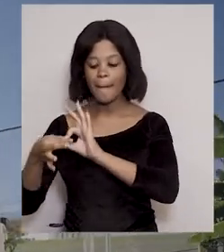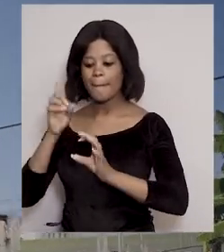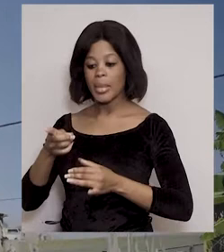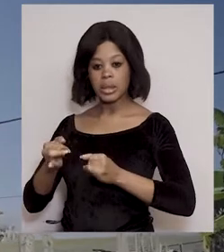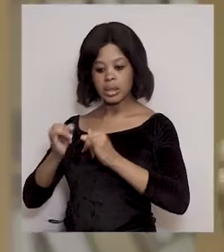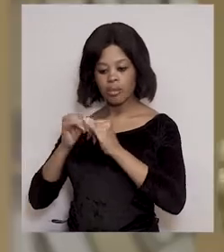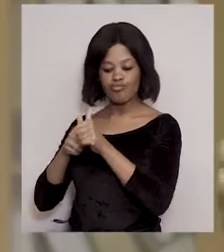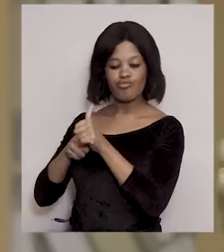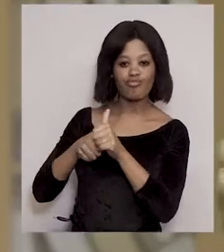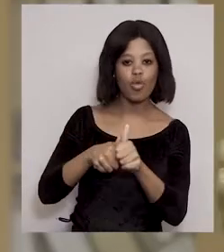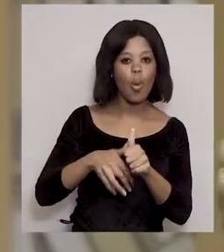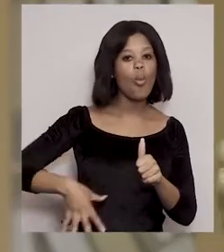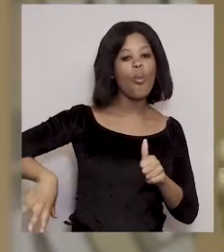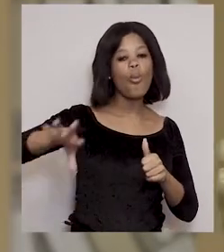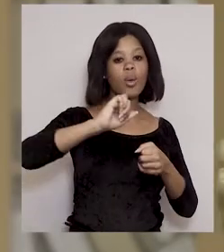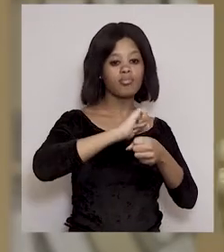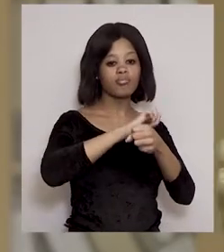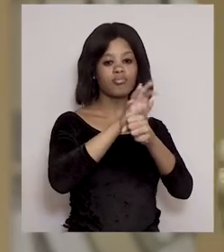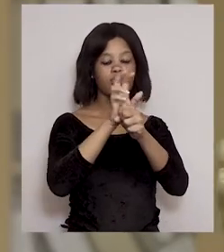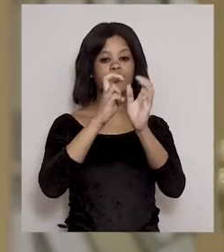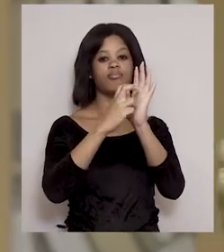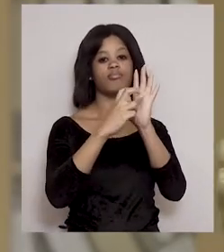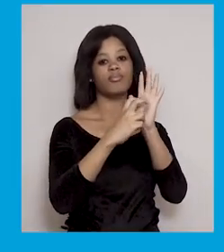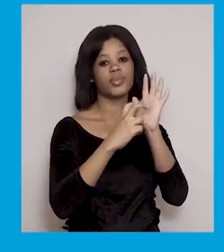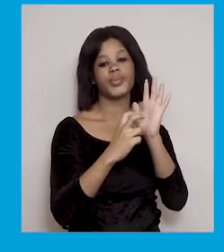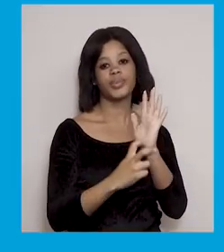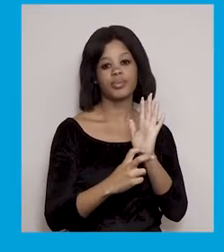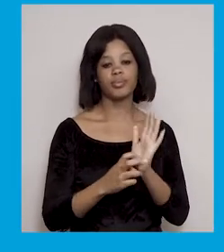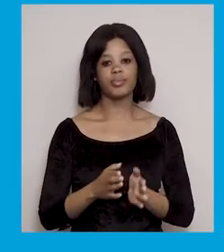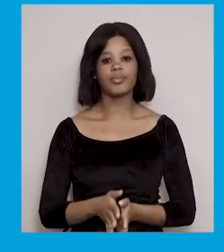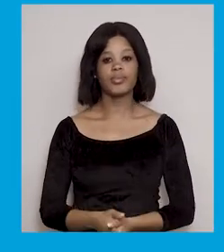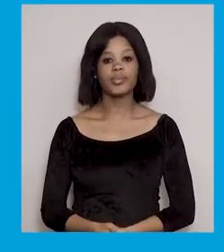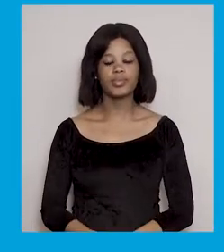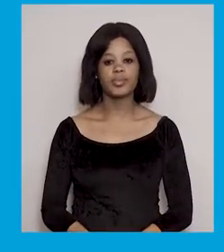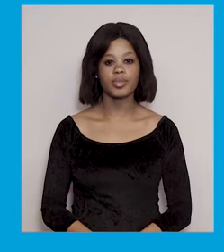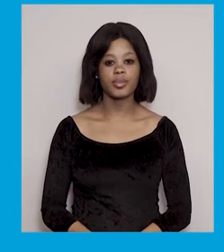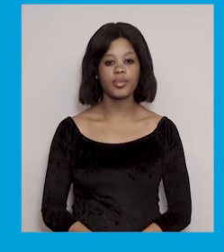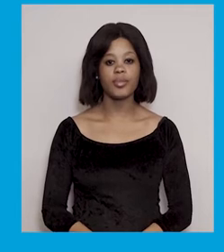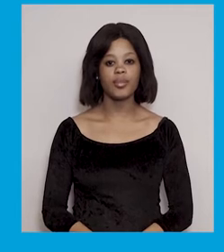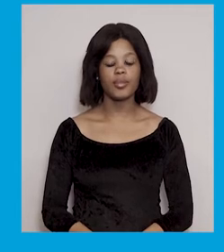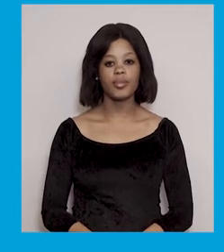it very seriously by adhering to all the COVID regulations.